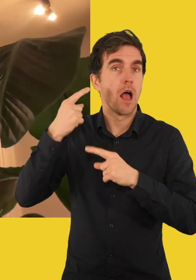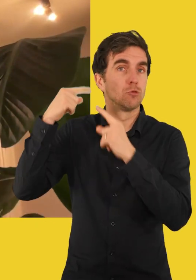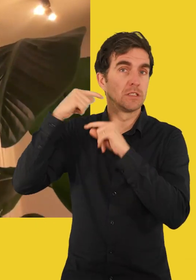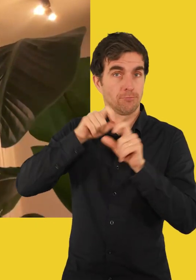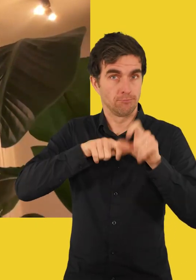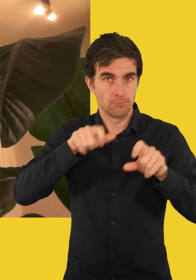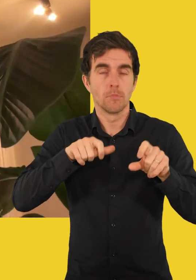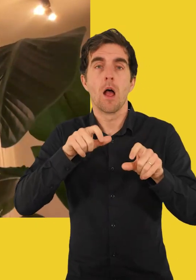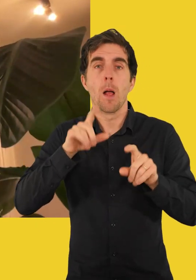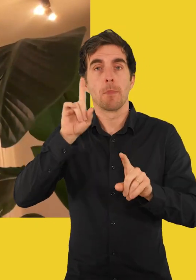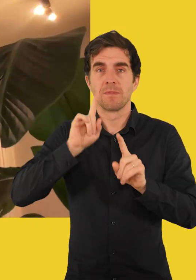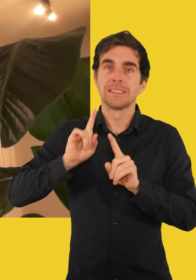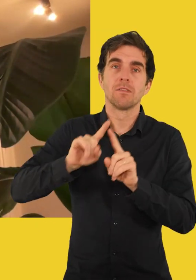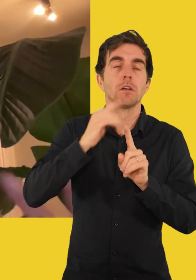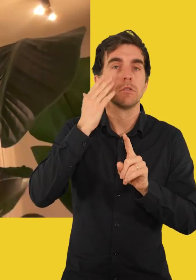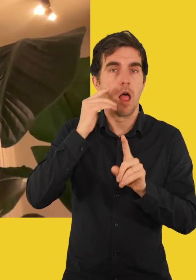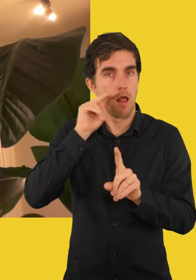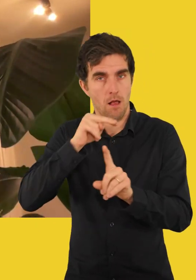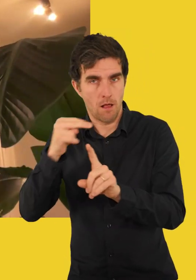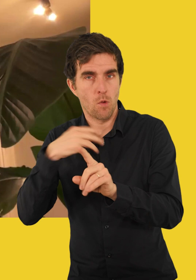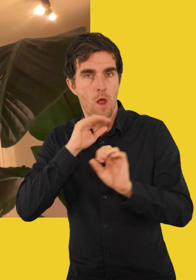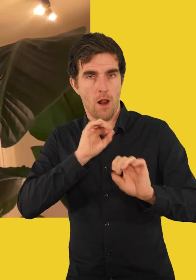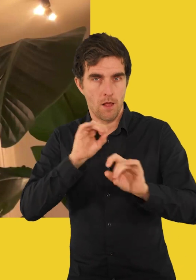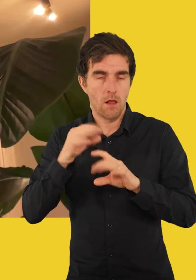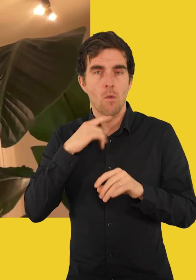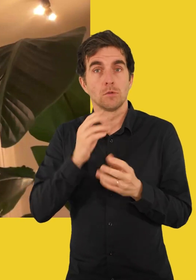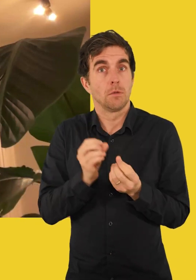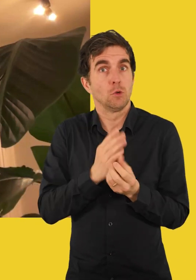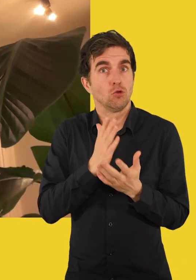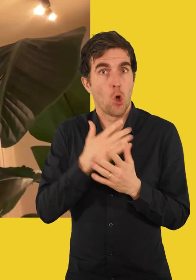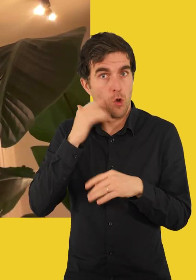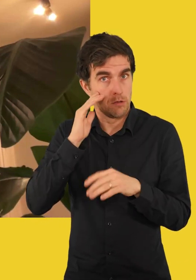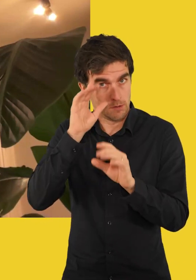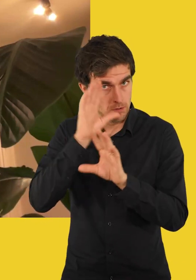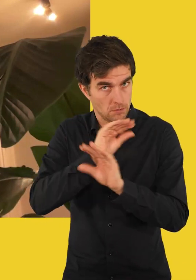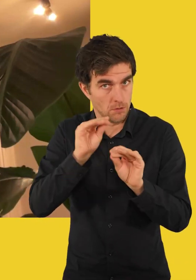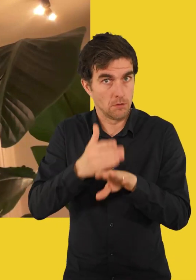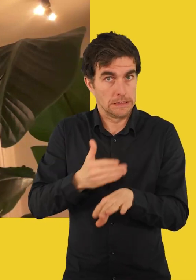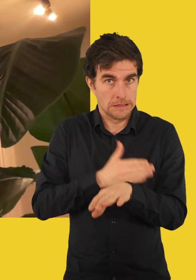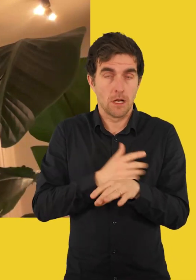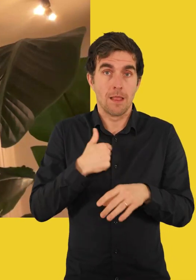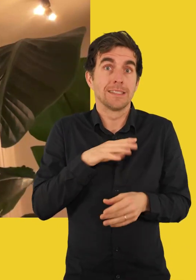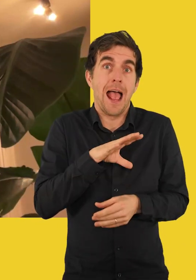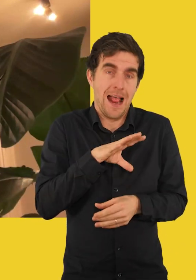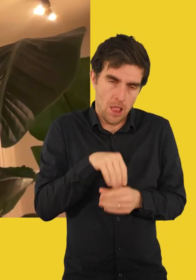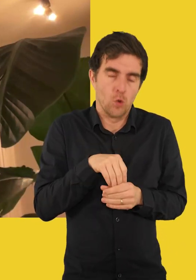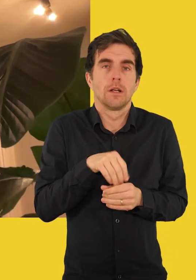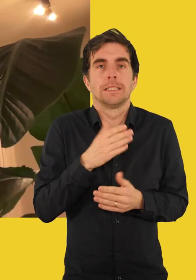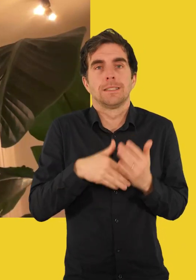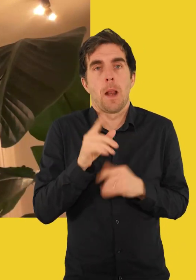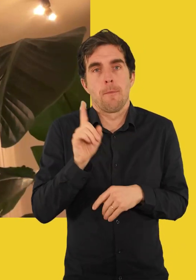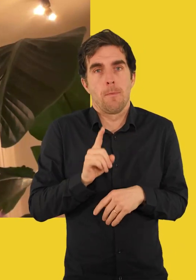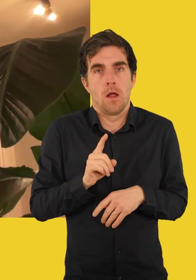people of color perspective a lot, but I want to make sure to kind of like flag in advance that for us, this includes disabled people. We